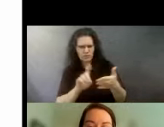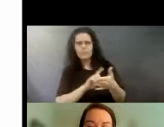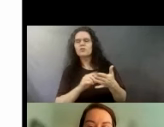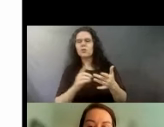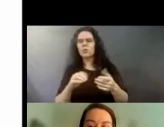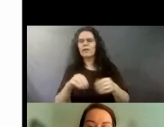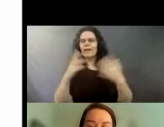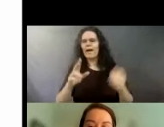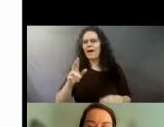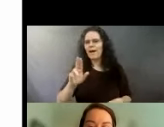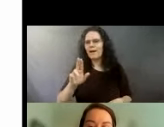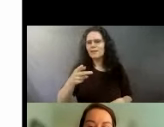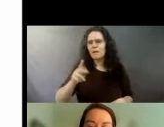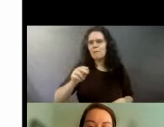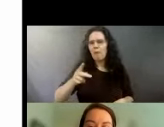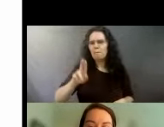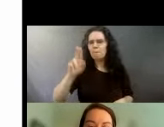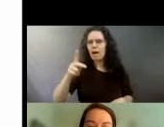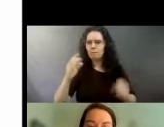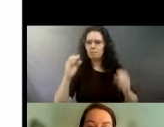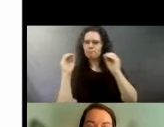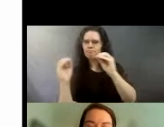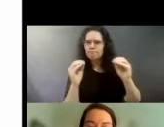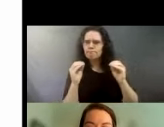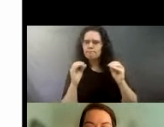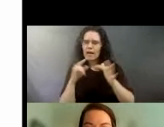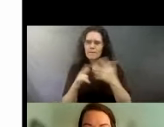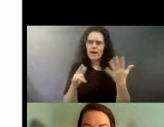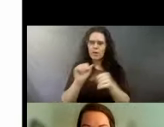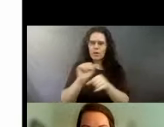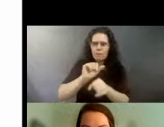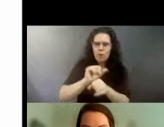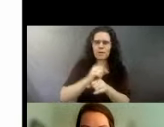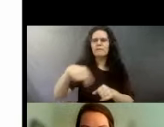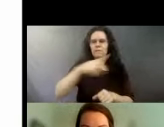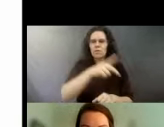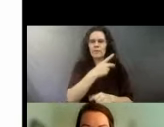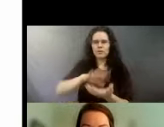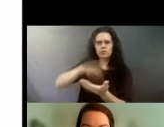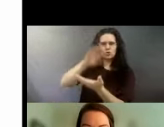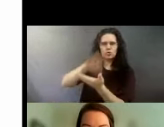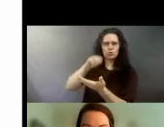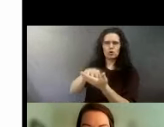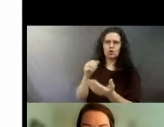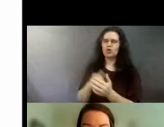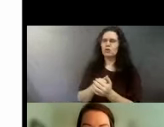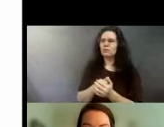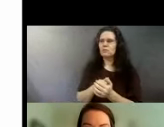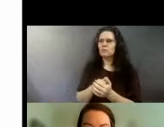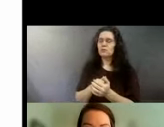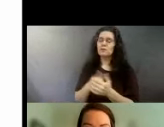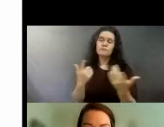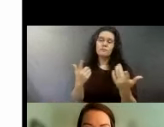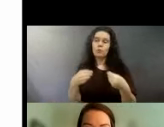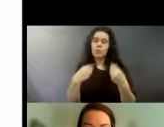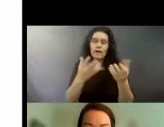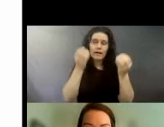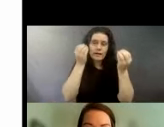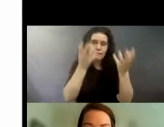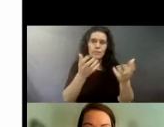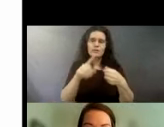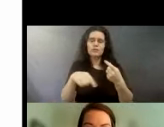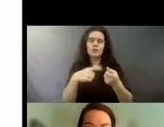of resources that are shared. And beyond legal resources, you know, just providing information about public benefits or